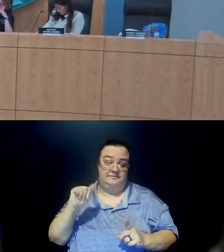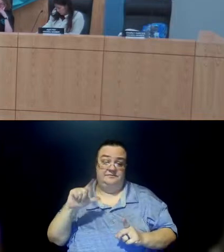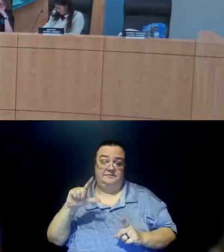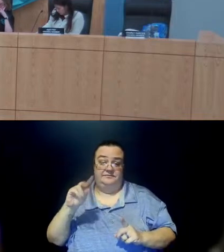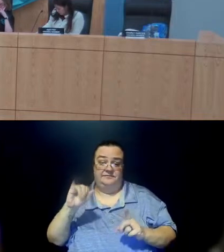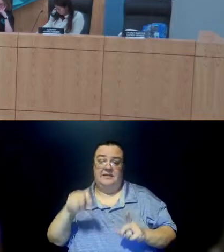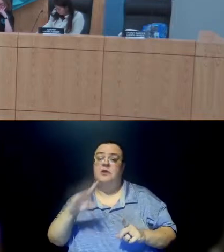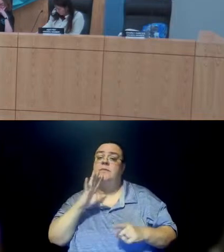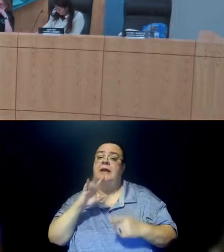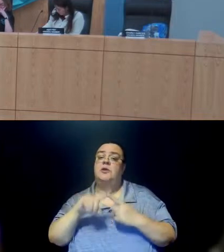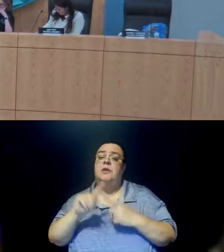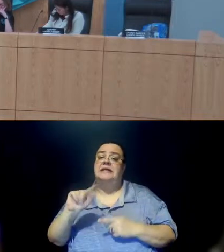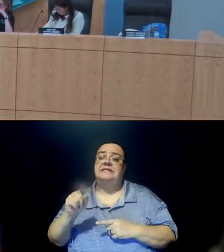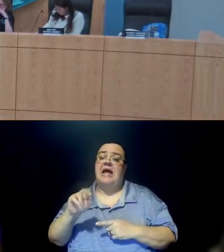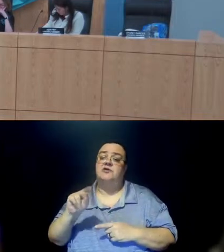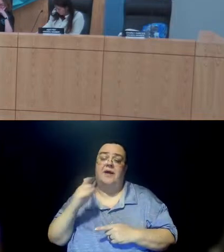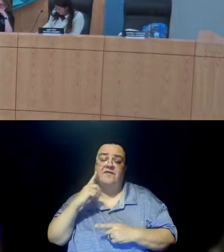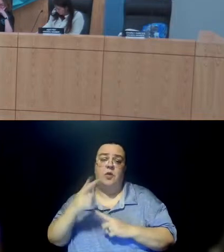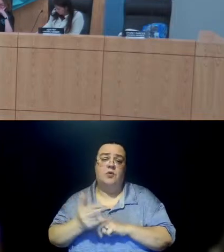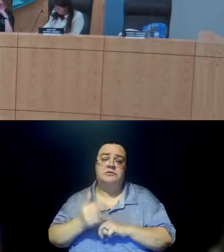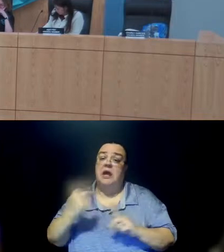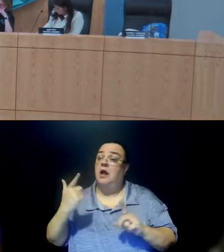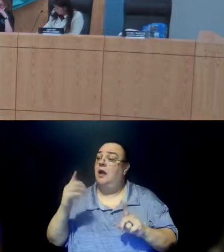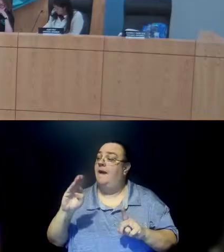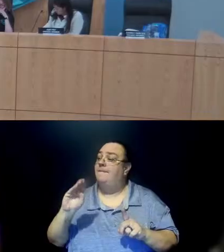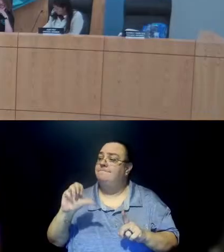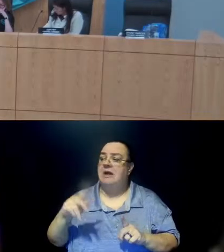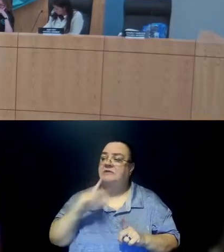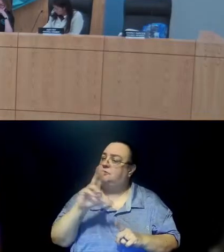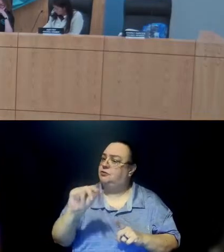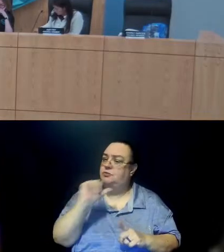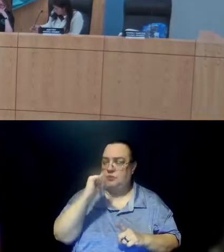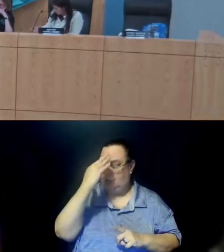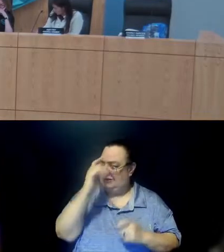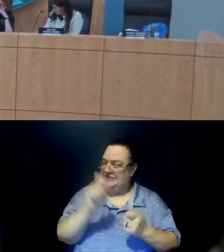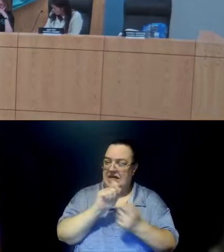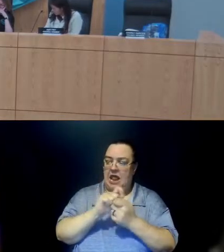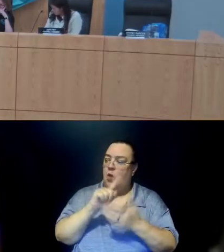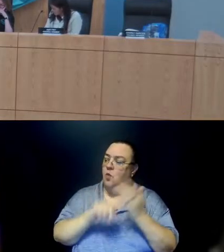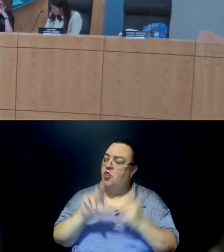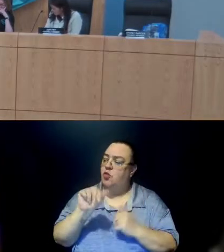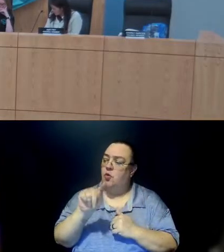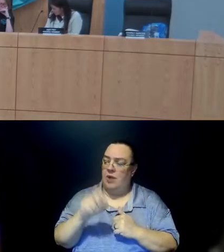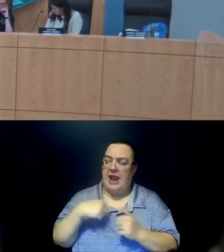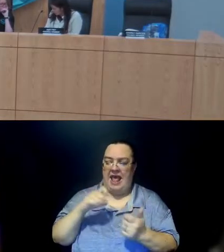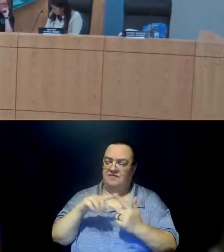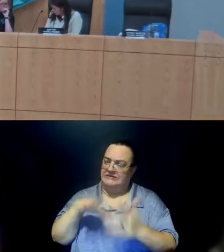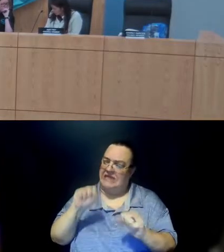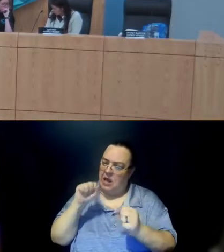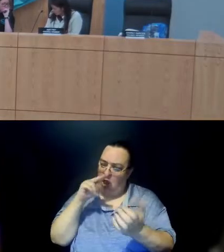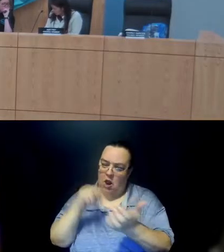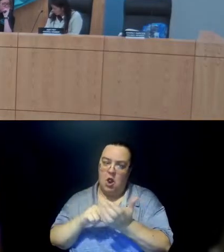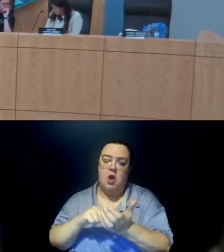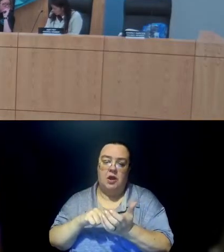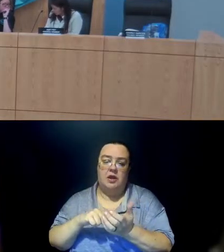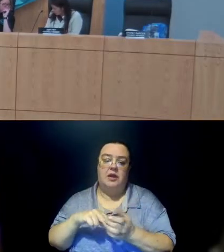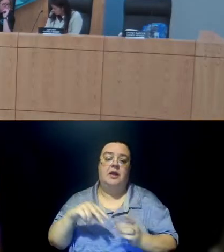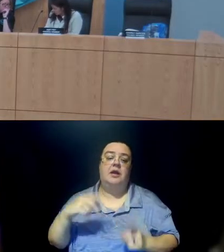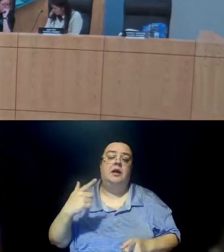hotel? No, I don't know exactly what the rate is. I have to take a look at that. It has been the